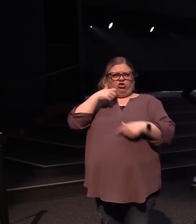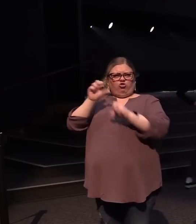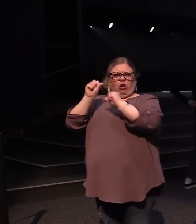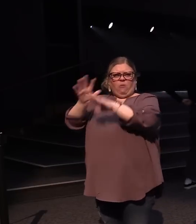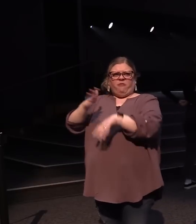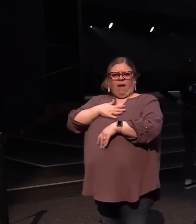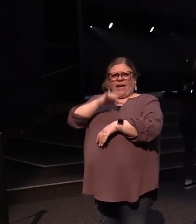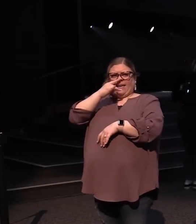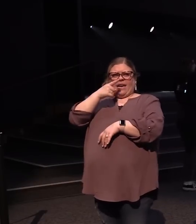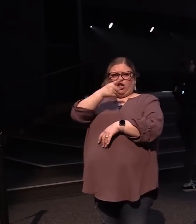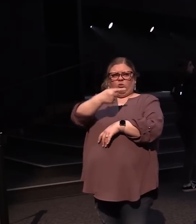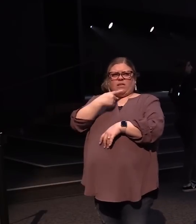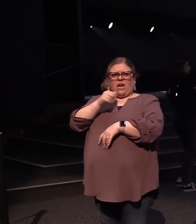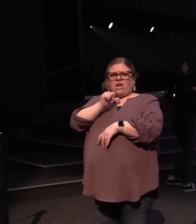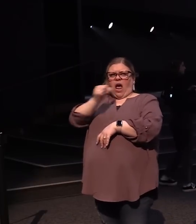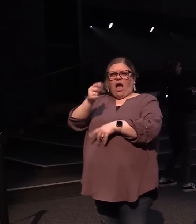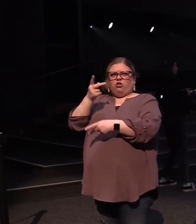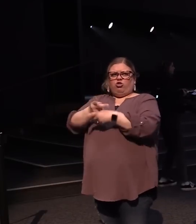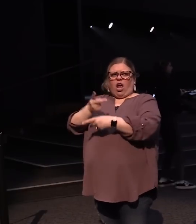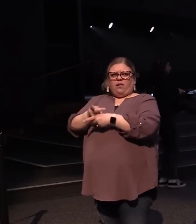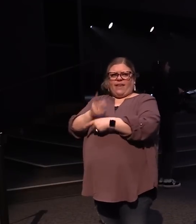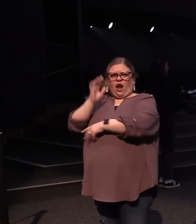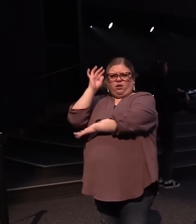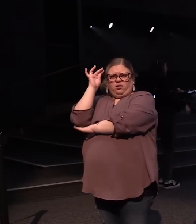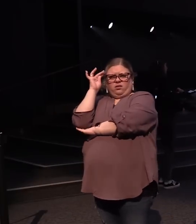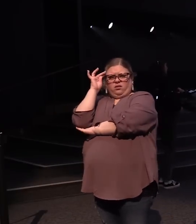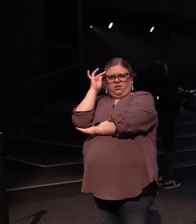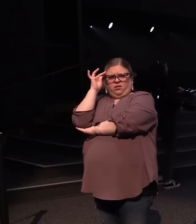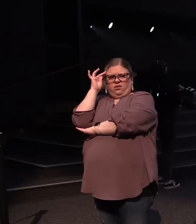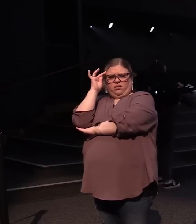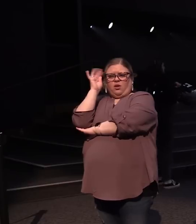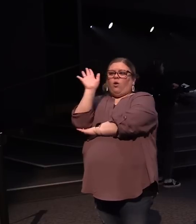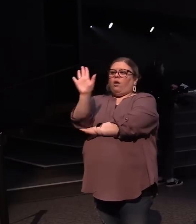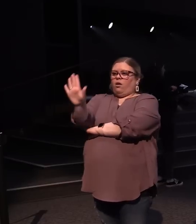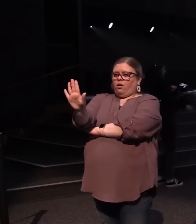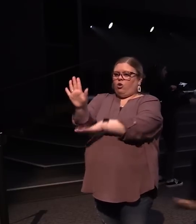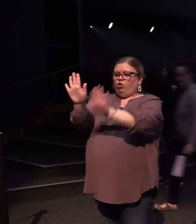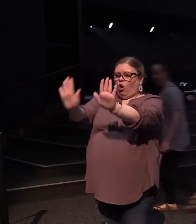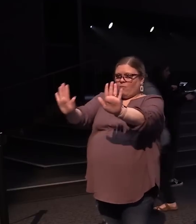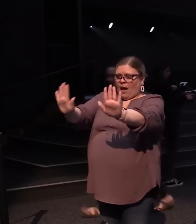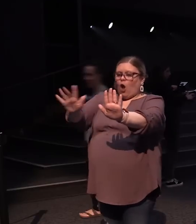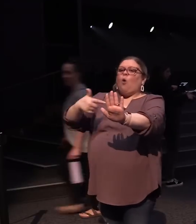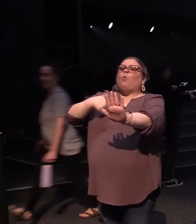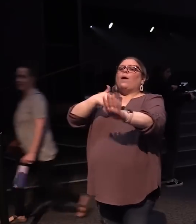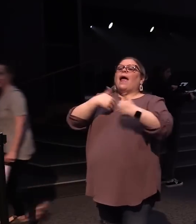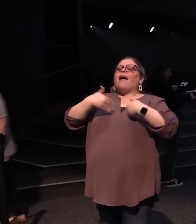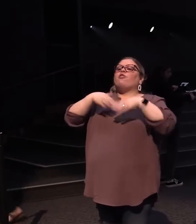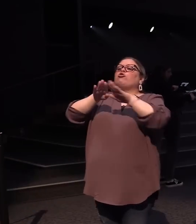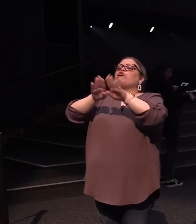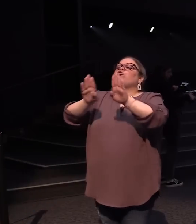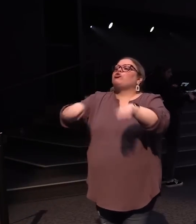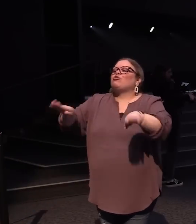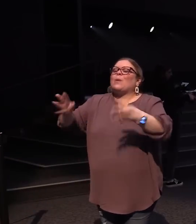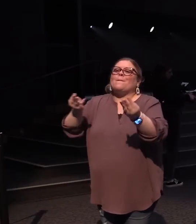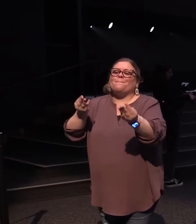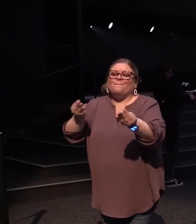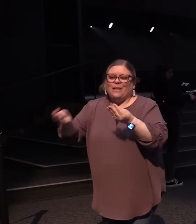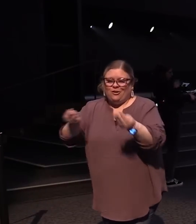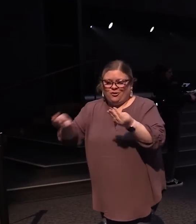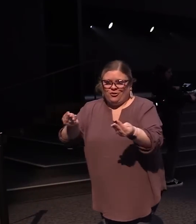just told you they're not in childcare right now. It's okay. Calm down. We're all right. At Gateway, we do children's